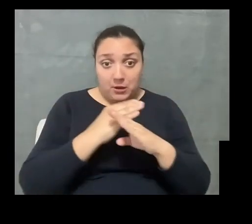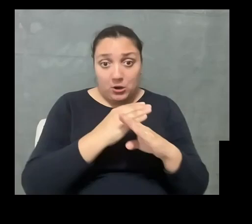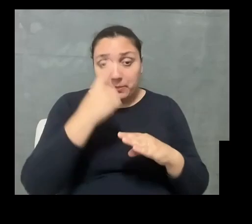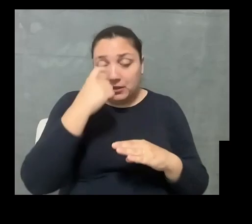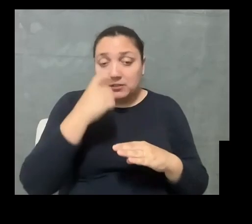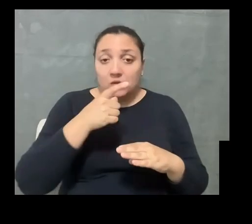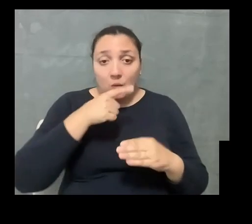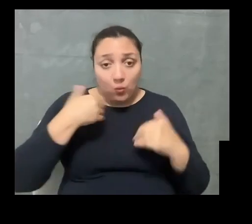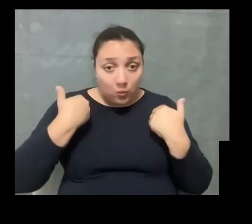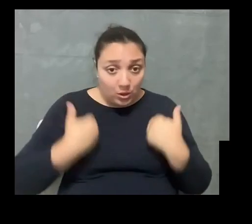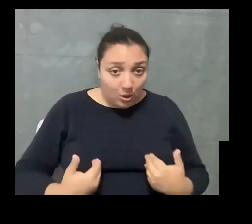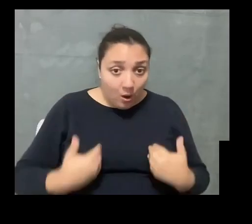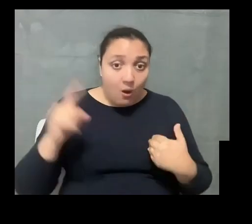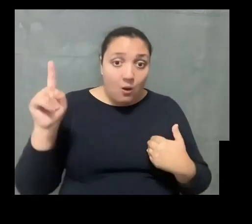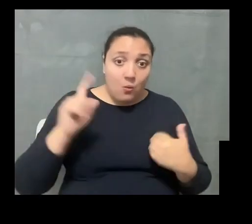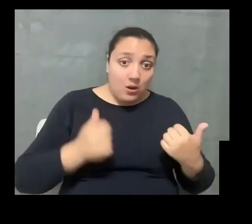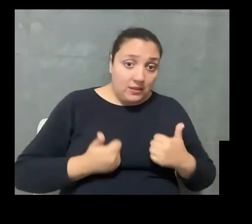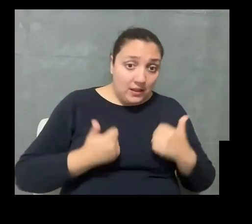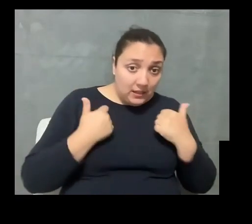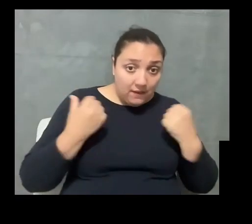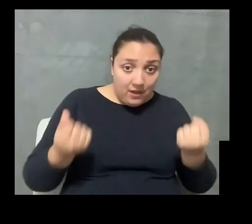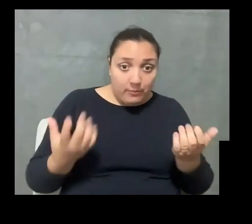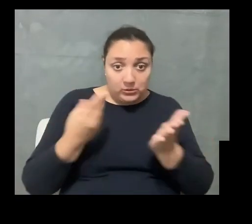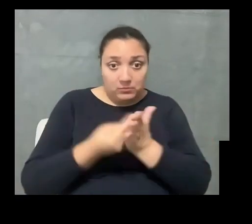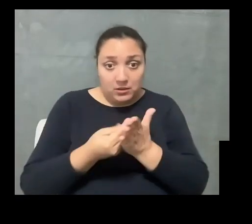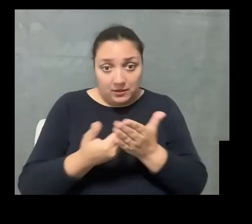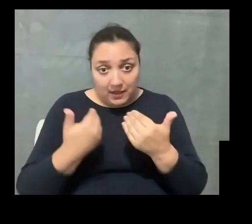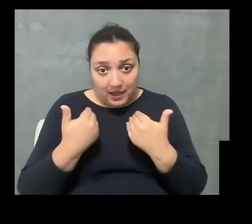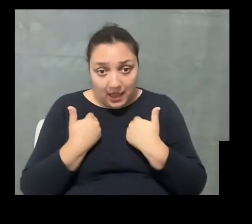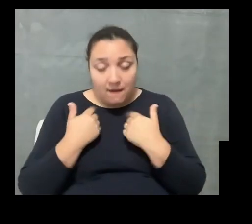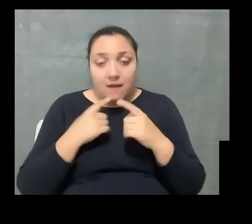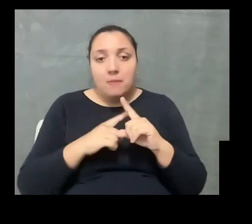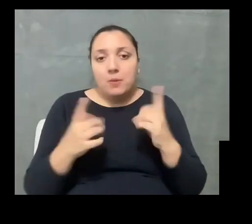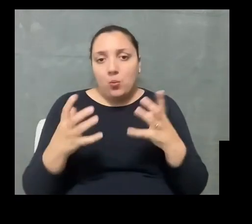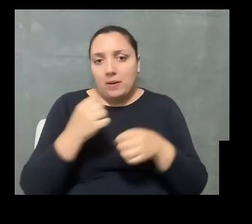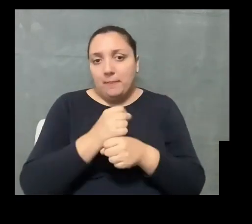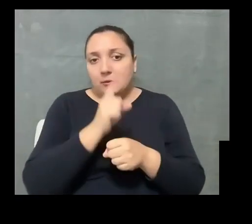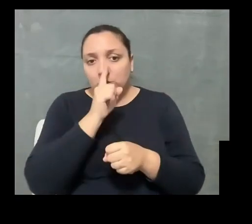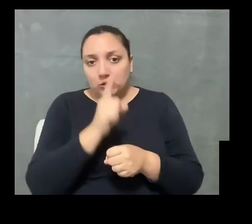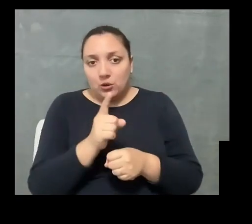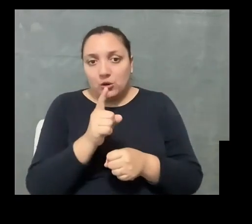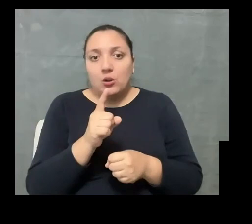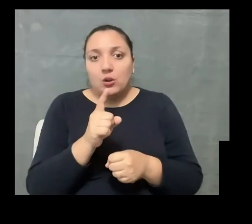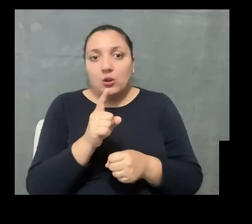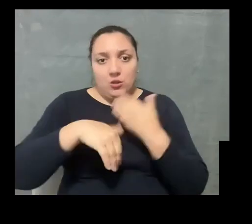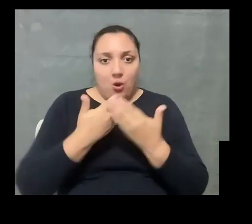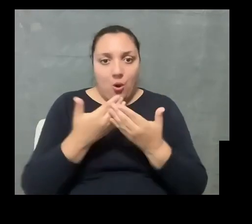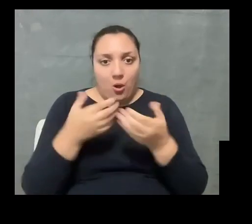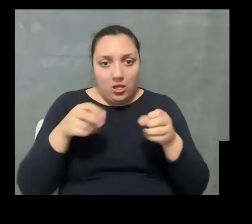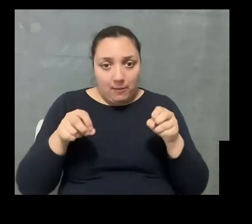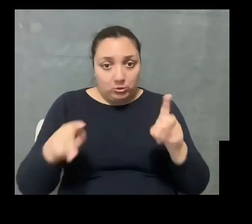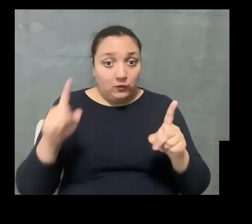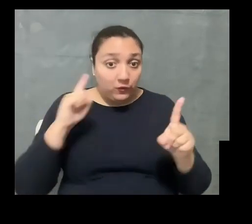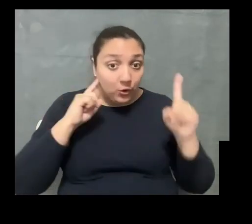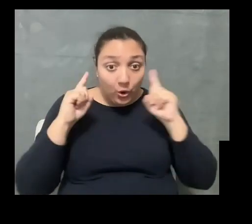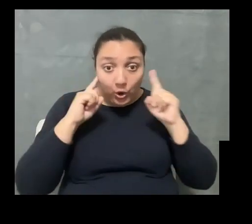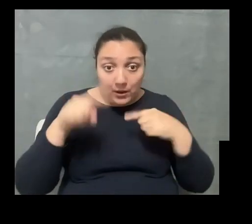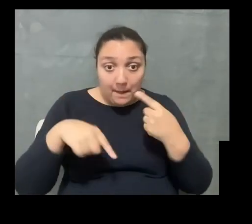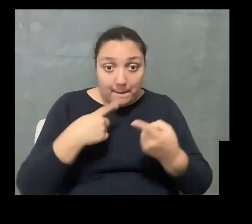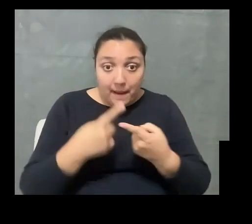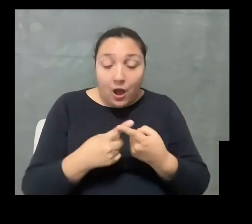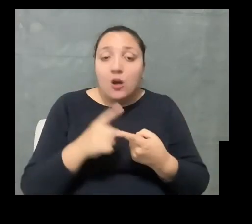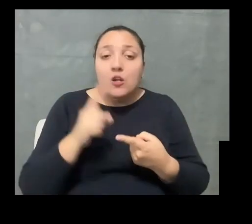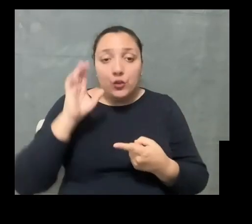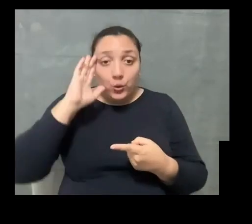are, where they live, how much money they have. We also want to make sure that all of the opportunities that you've heard about and that you will hear about